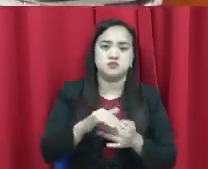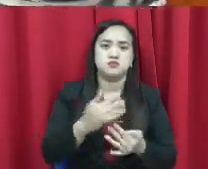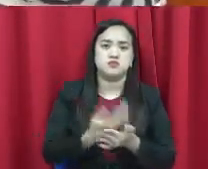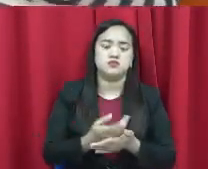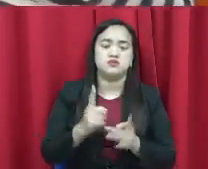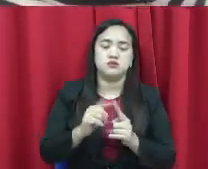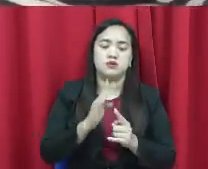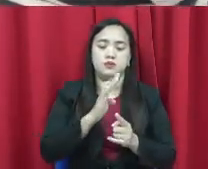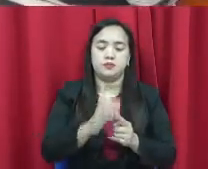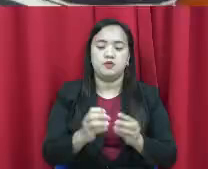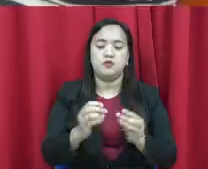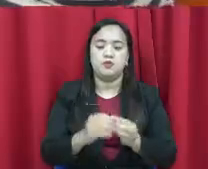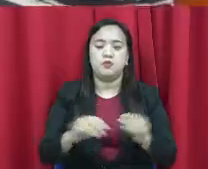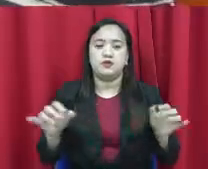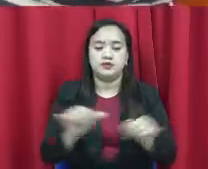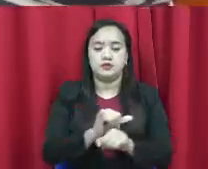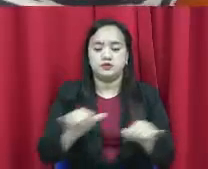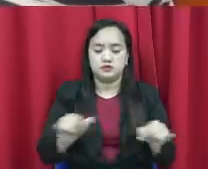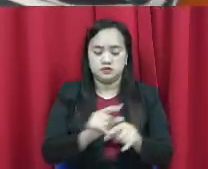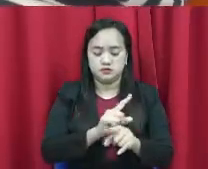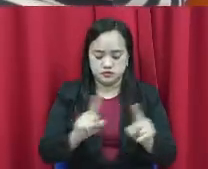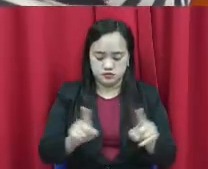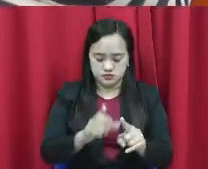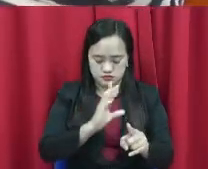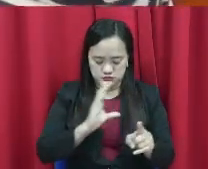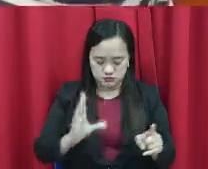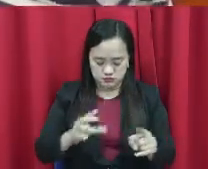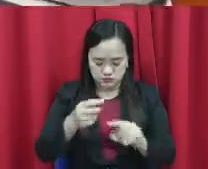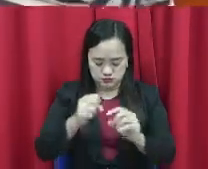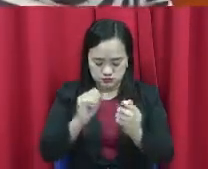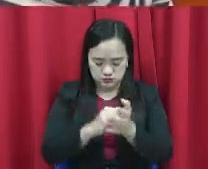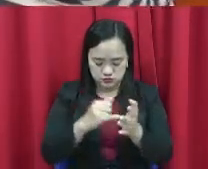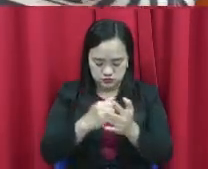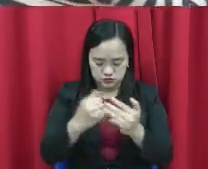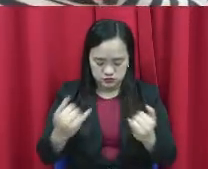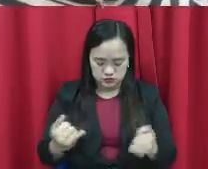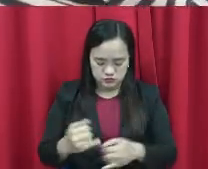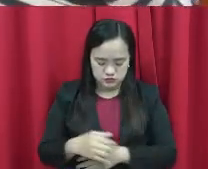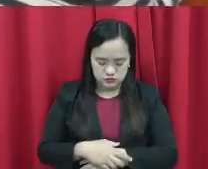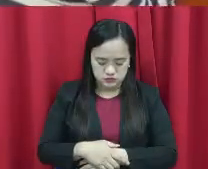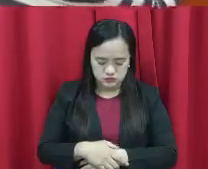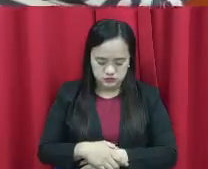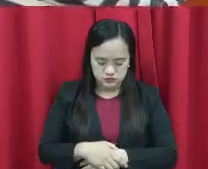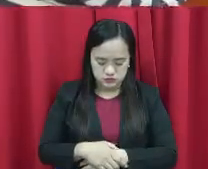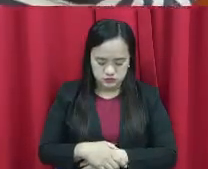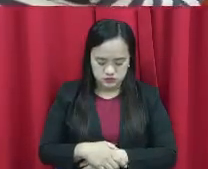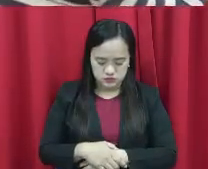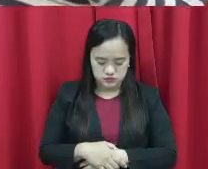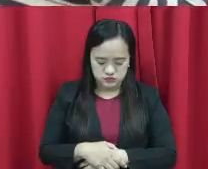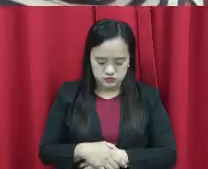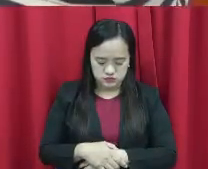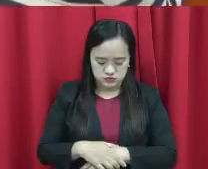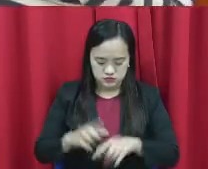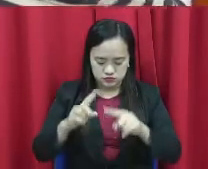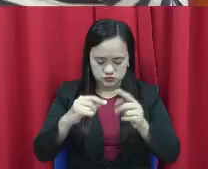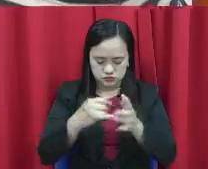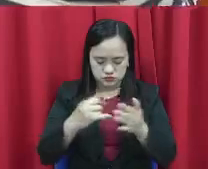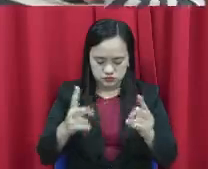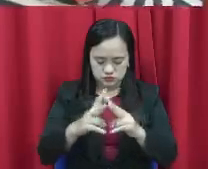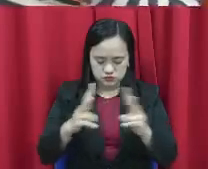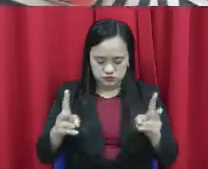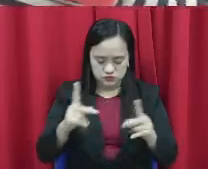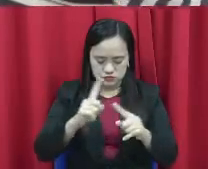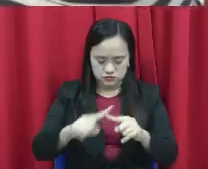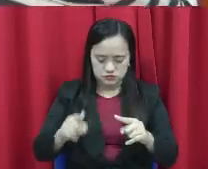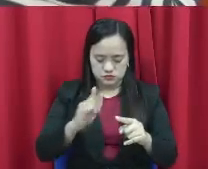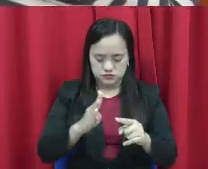more like Christ so we we thrive to become more like him and hindi Iyun madali but by God's